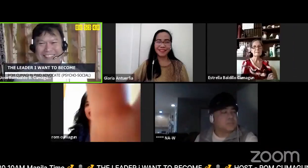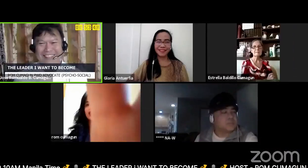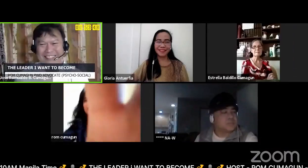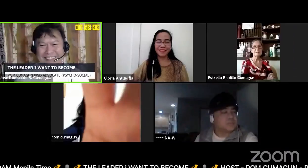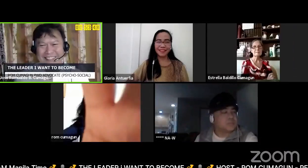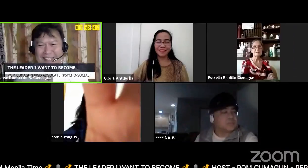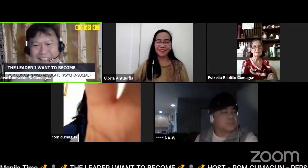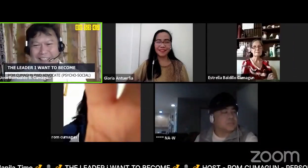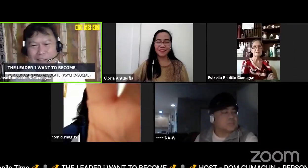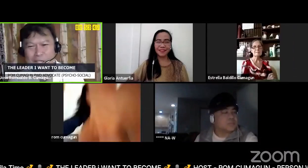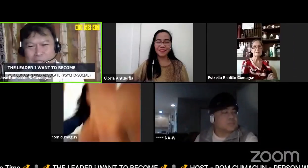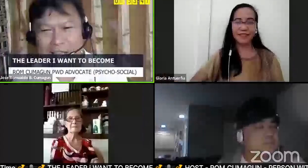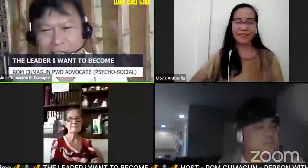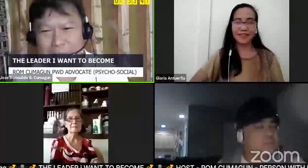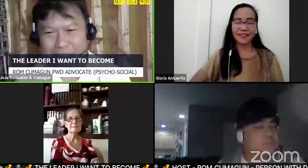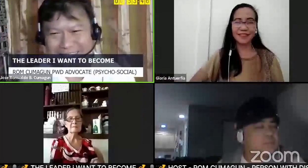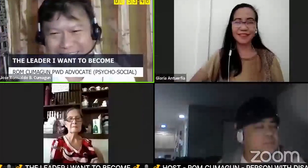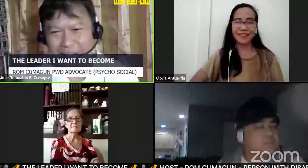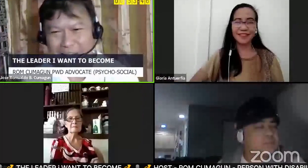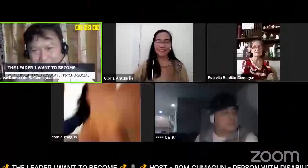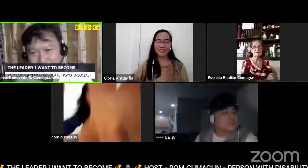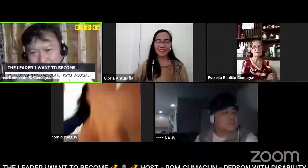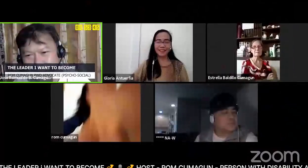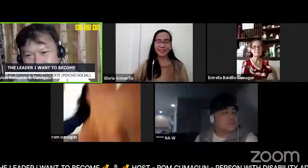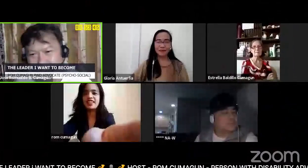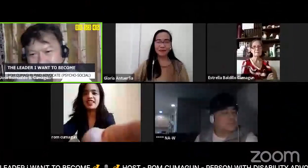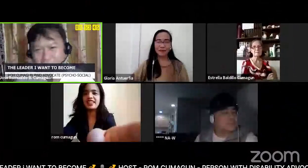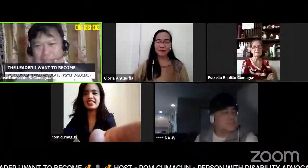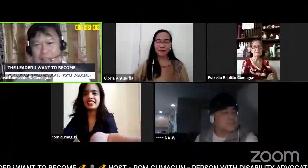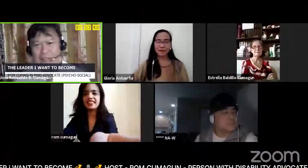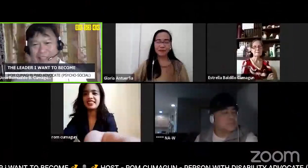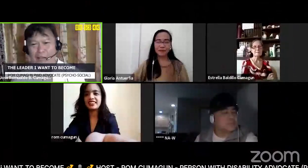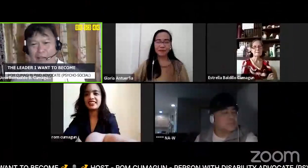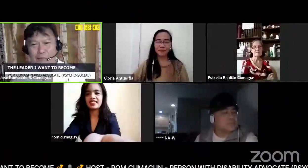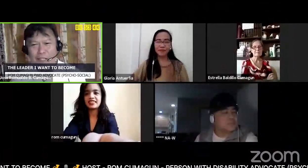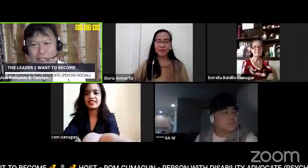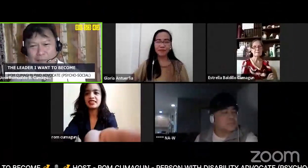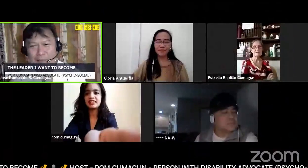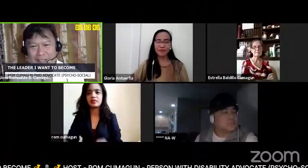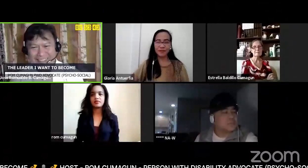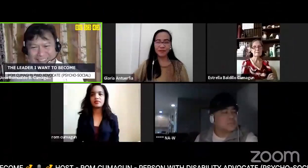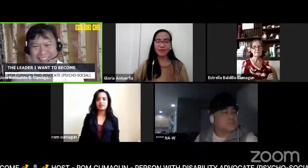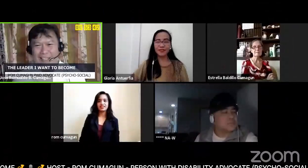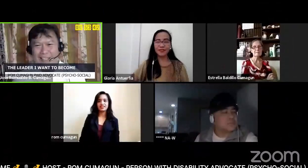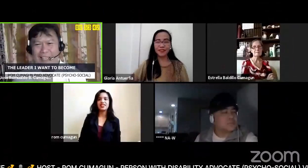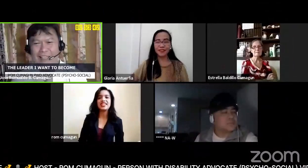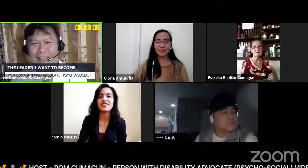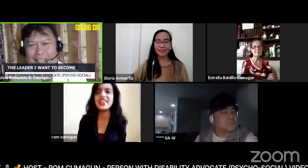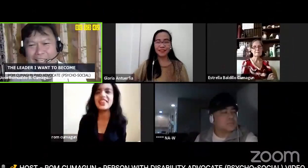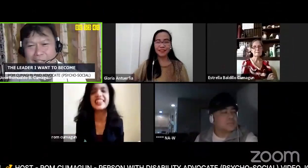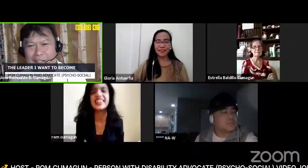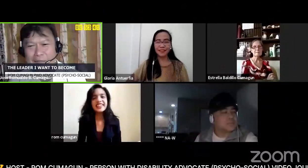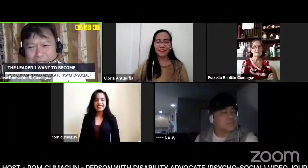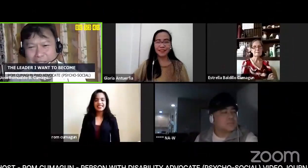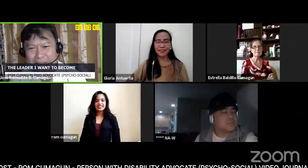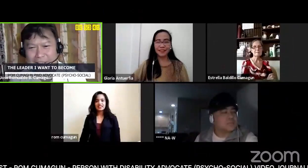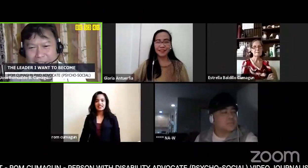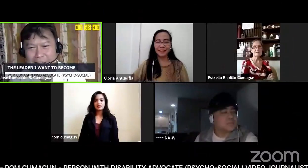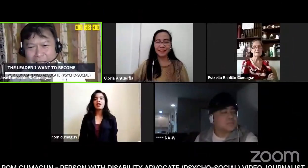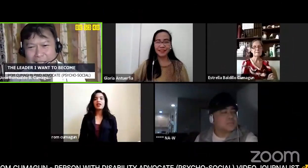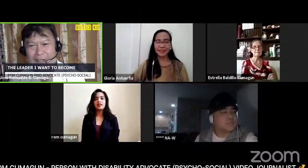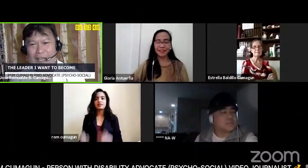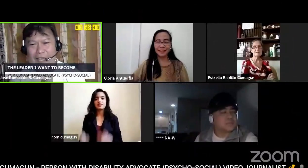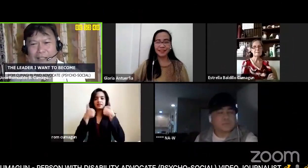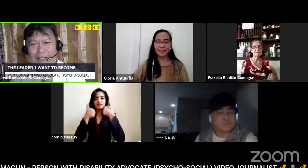Amy. Good morning, Amy. Okay. Okay. Hello, good morning, Amy. Okay. Can you hear